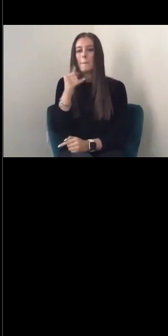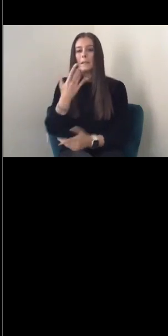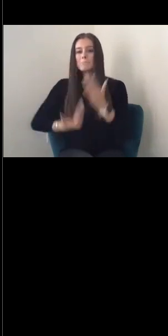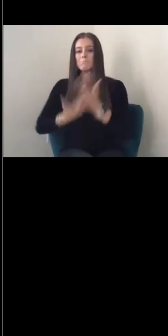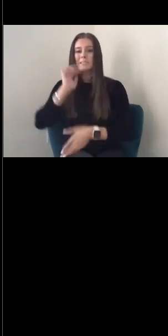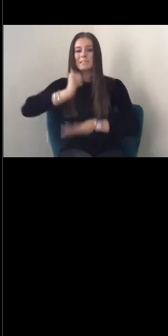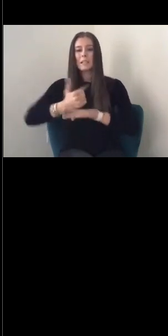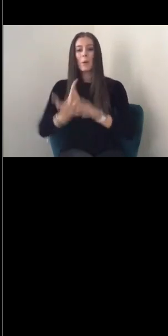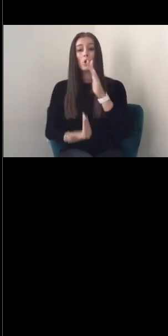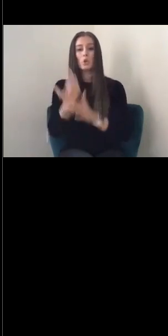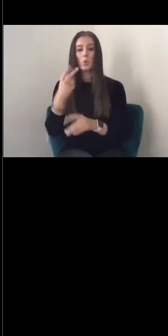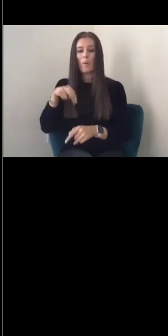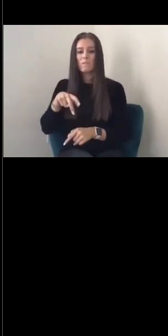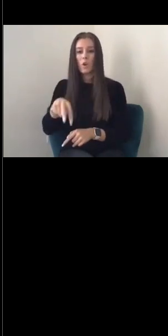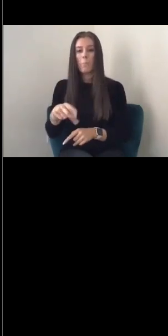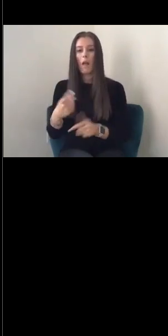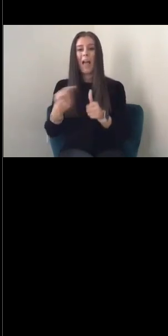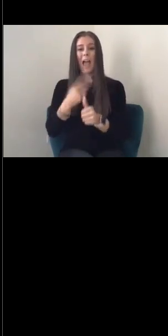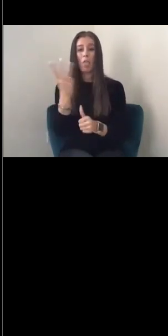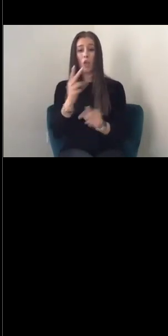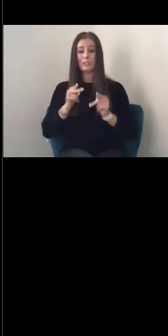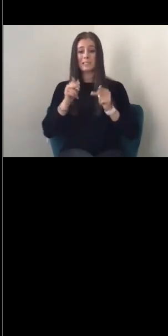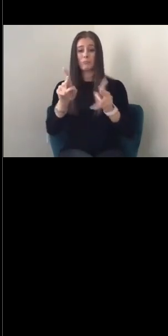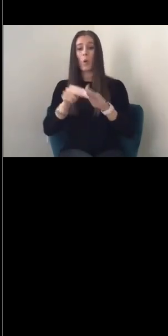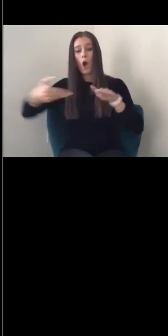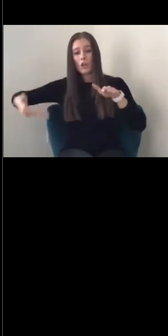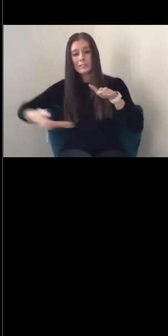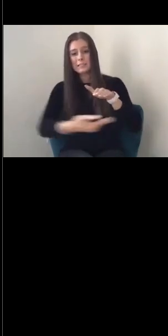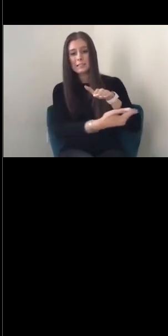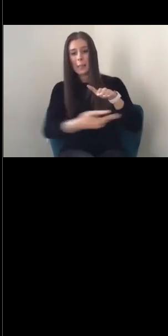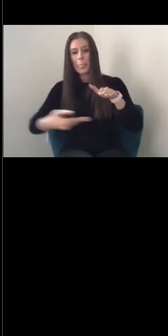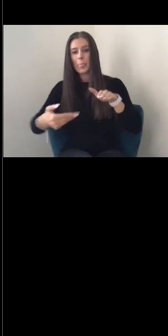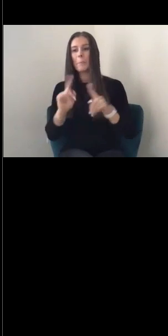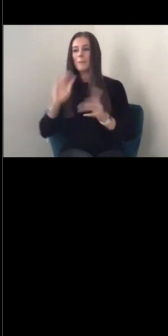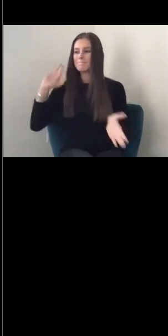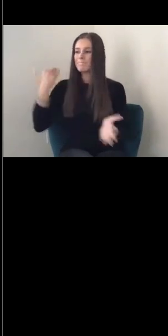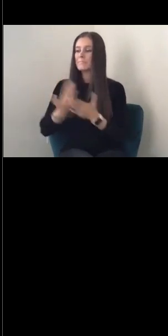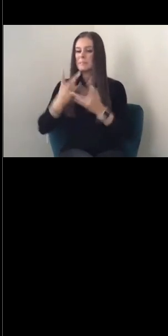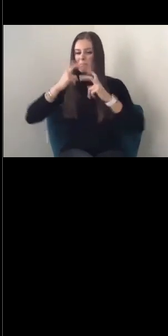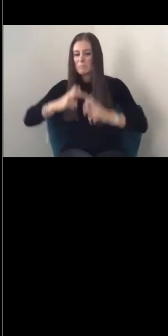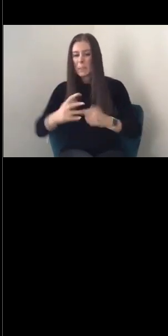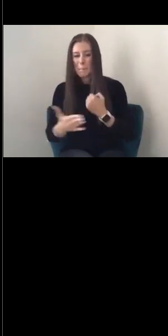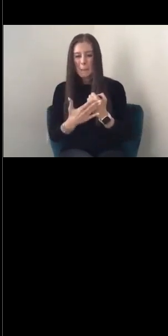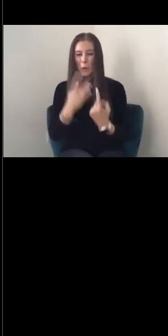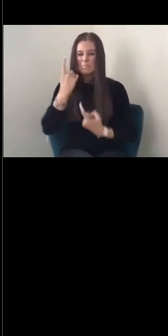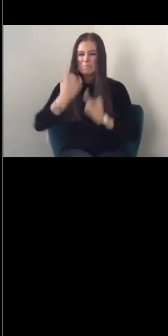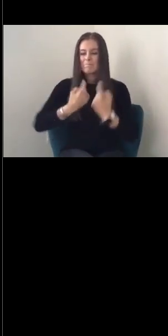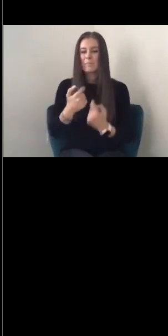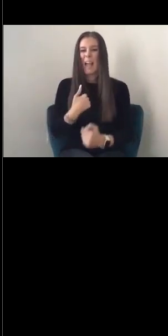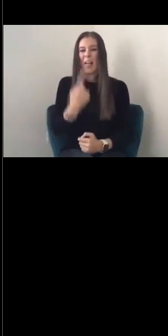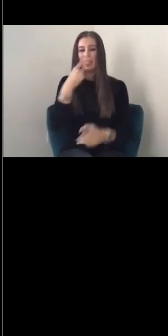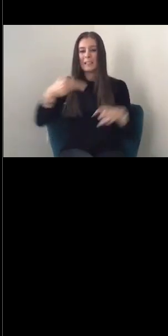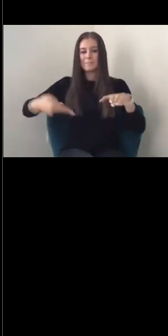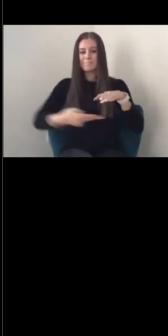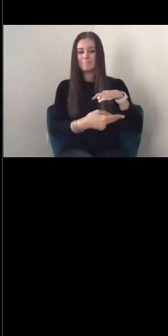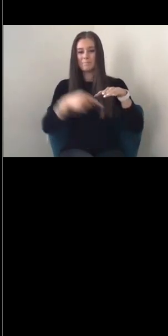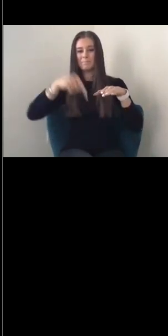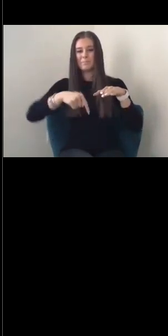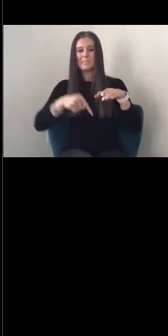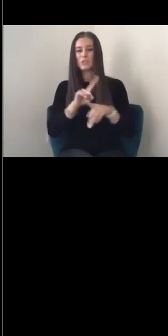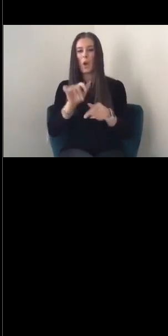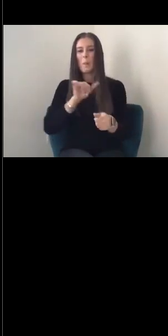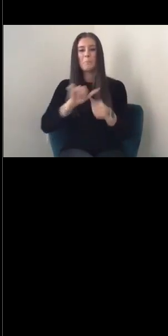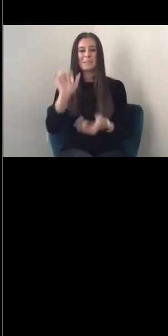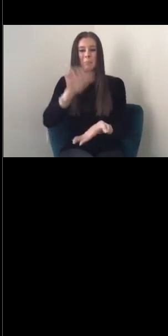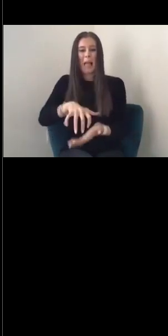connection under the A13. But following further investigation, it was determined that this route was not in a desirable